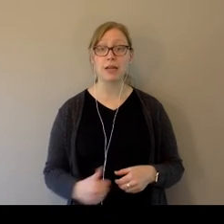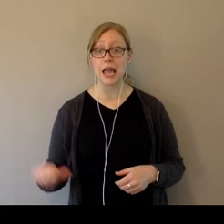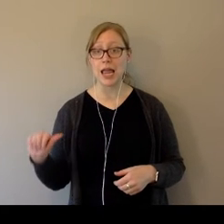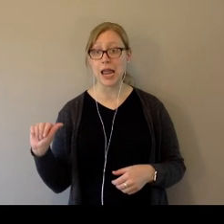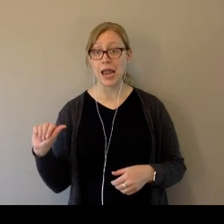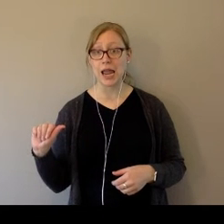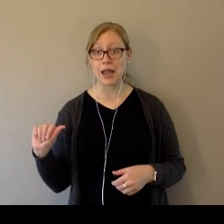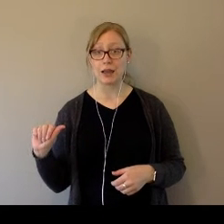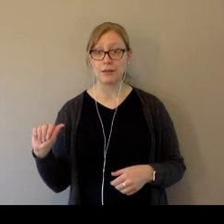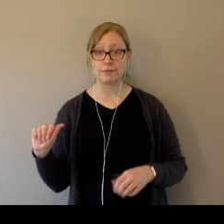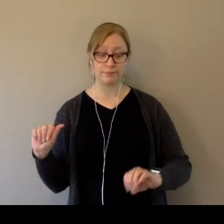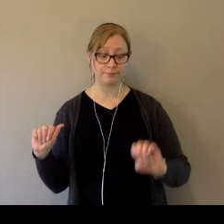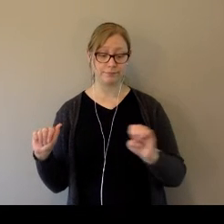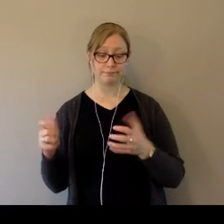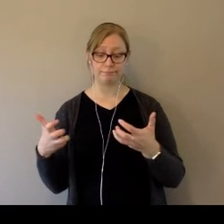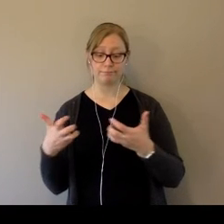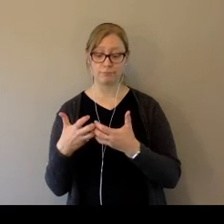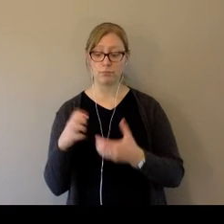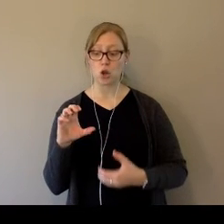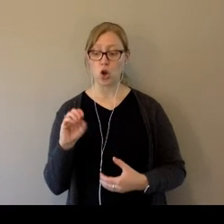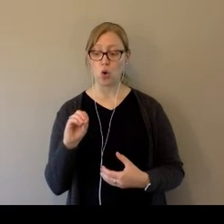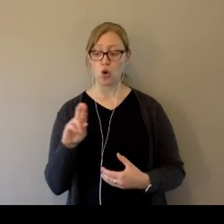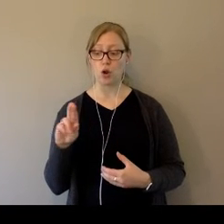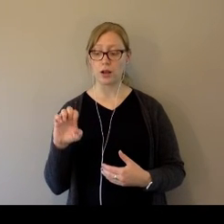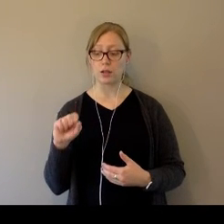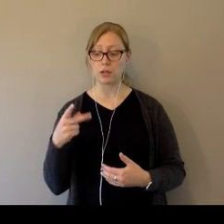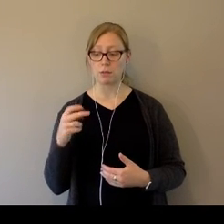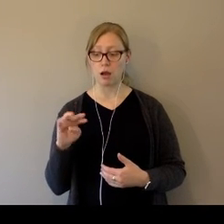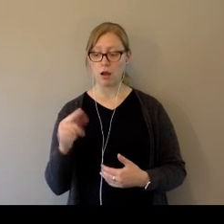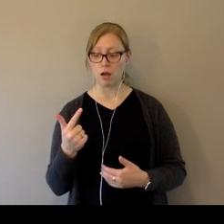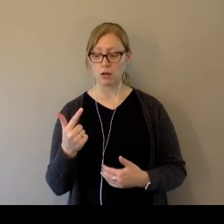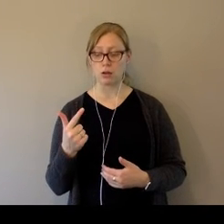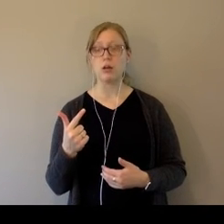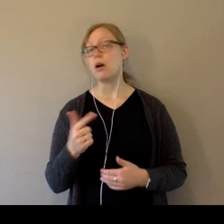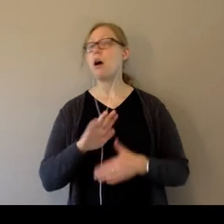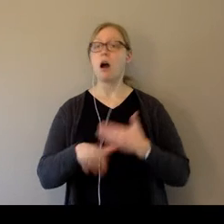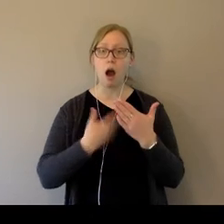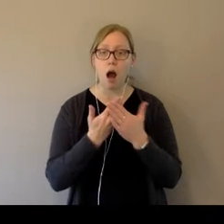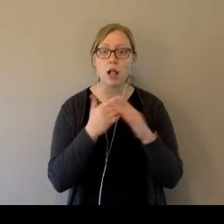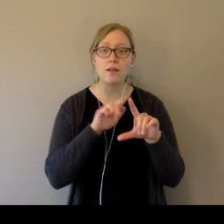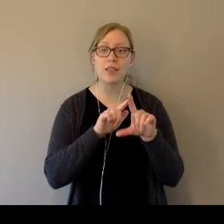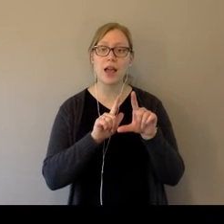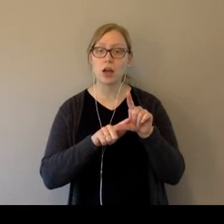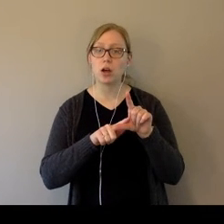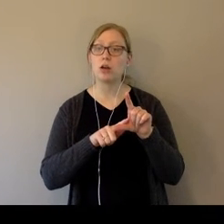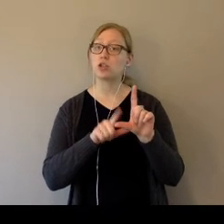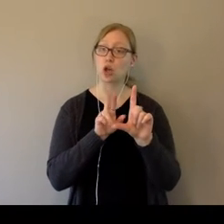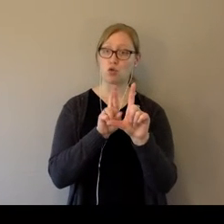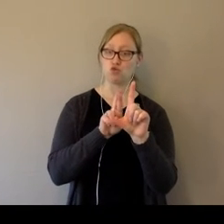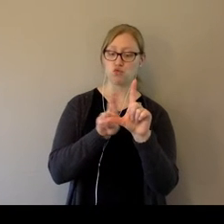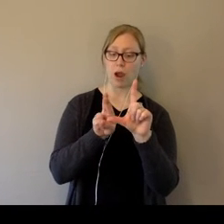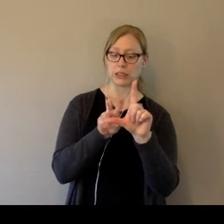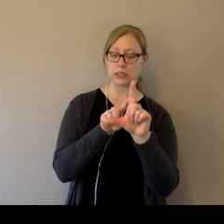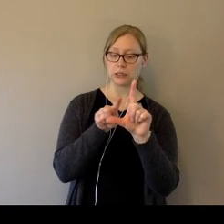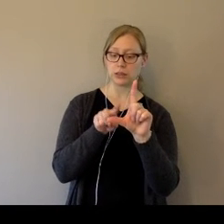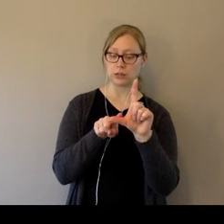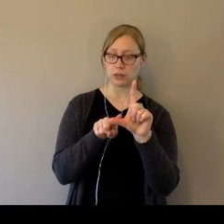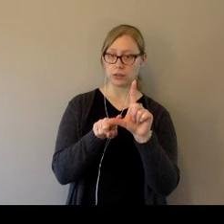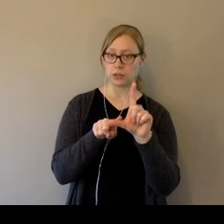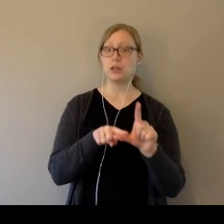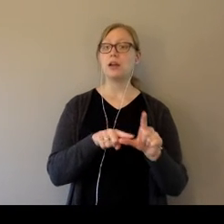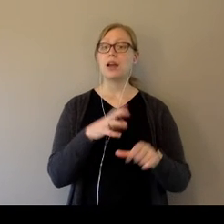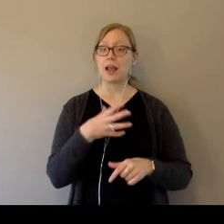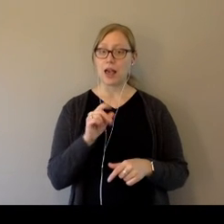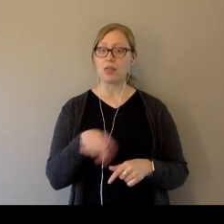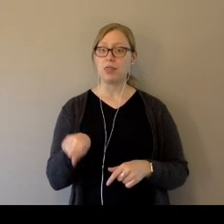angle A and E, they would correspond. And all those corresponding angles are right angles, so therefore they're congruent. So I